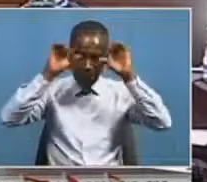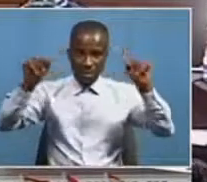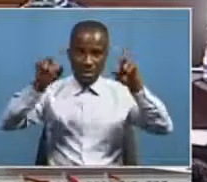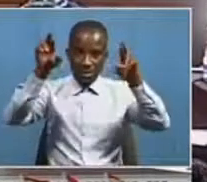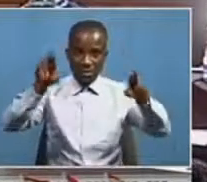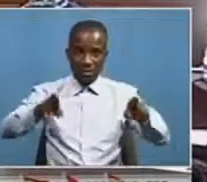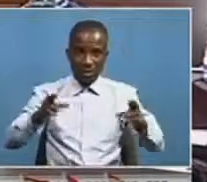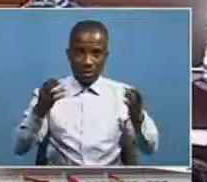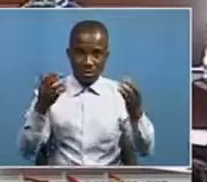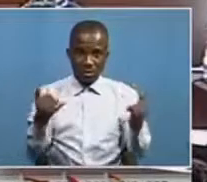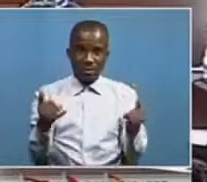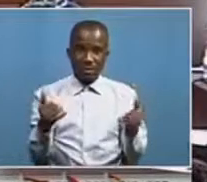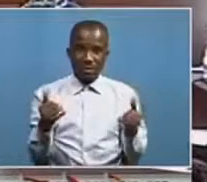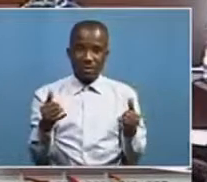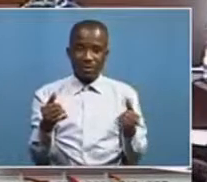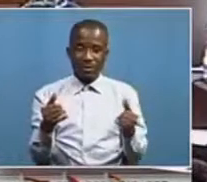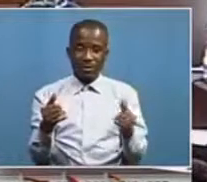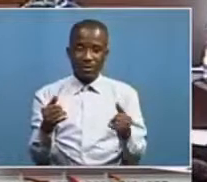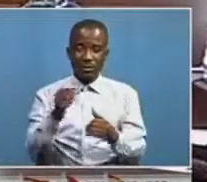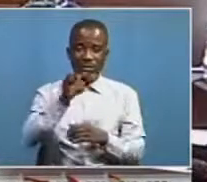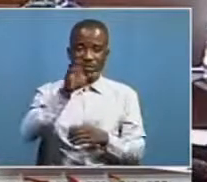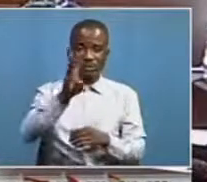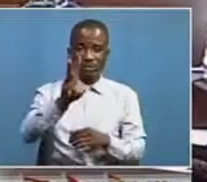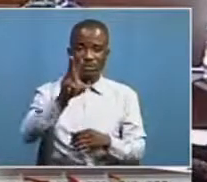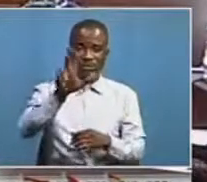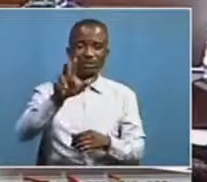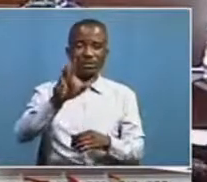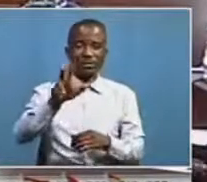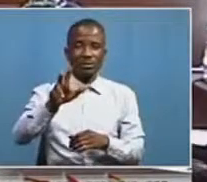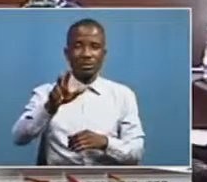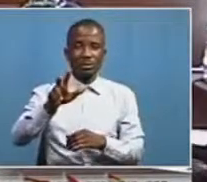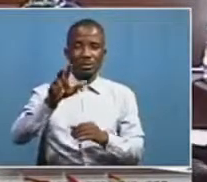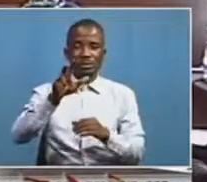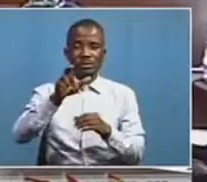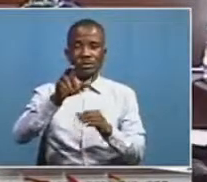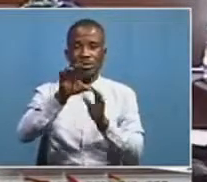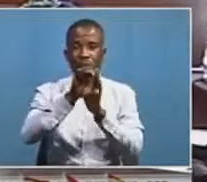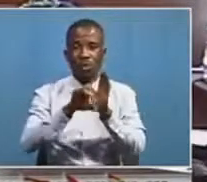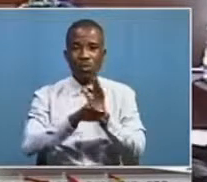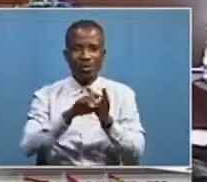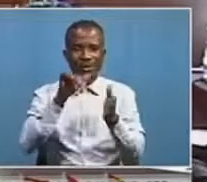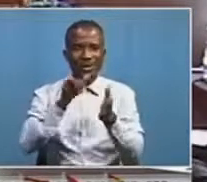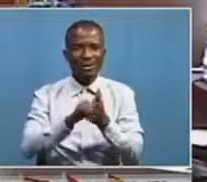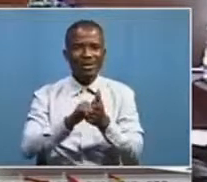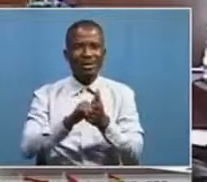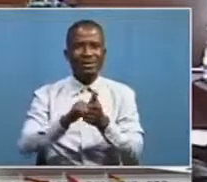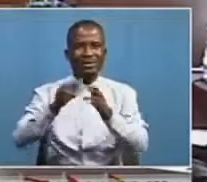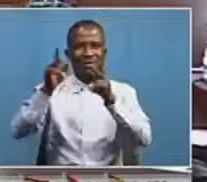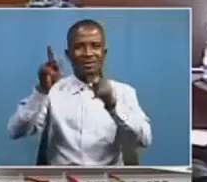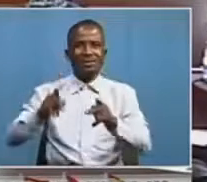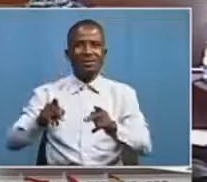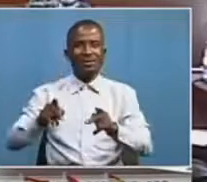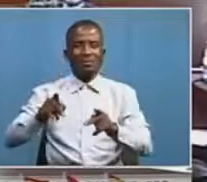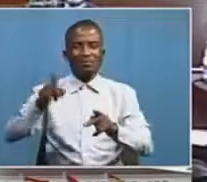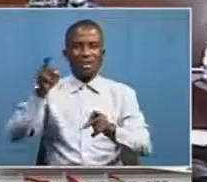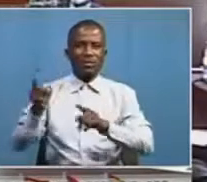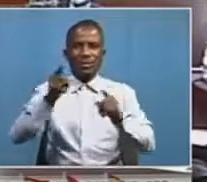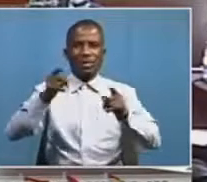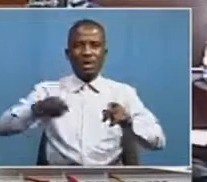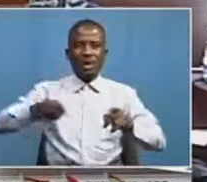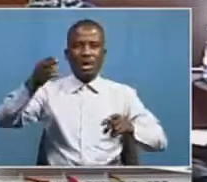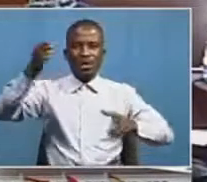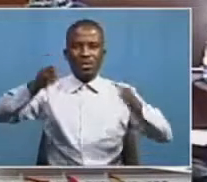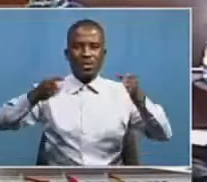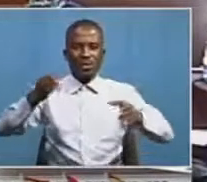results under Article 63 Clause 3 of the 1982 Constitution, the remedy of that person lies in the High Court, because